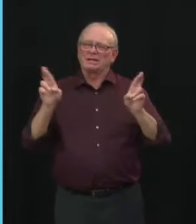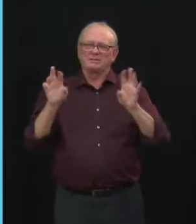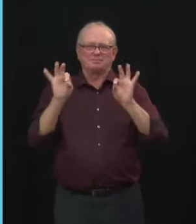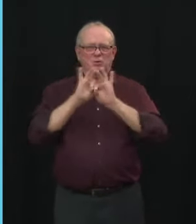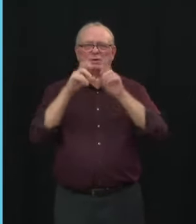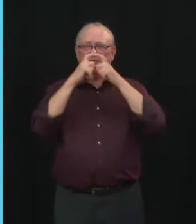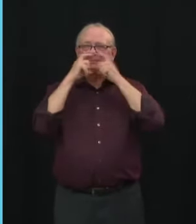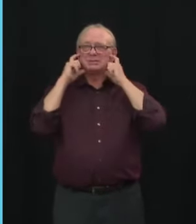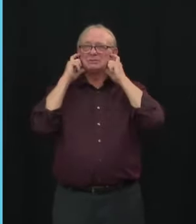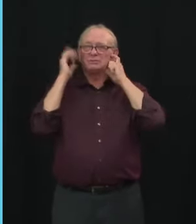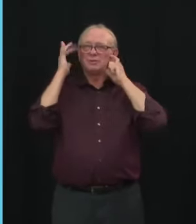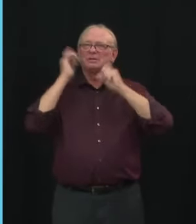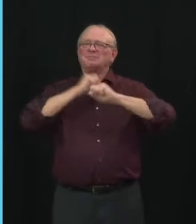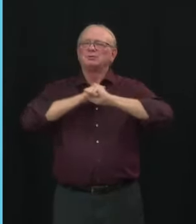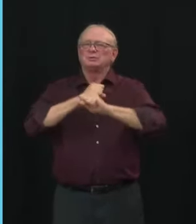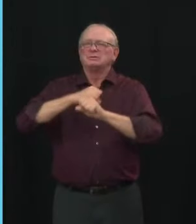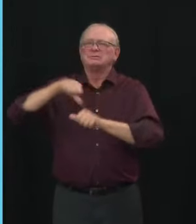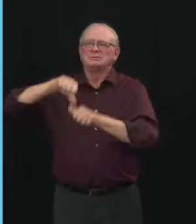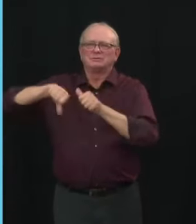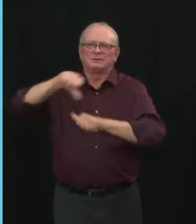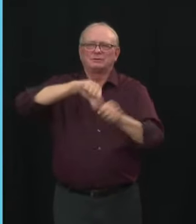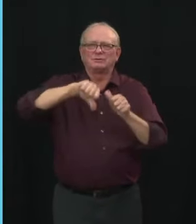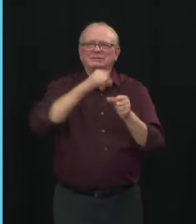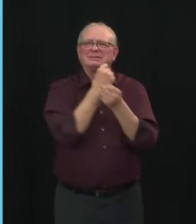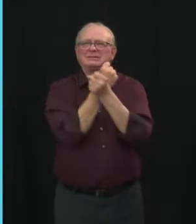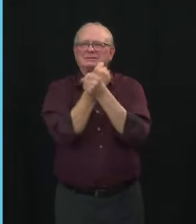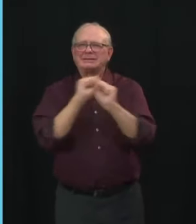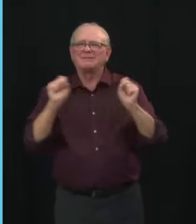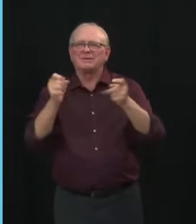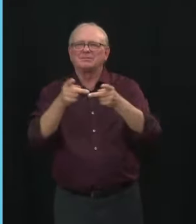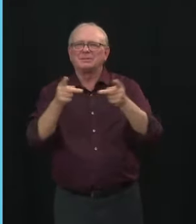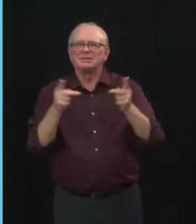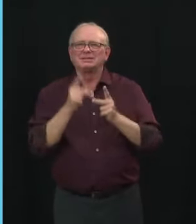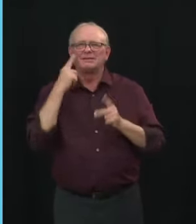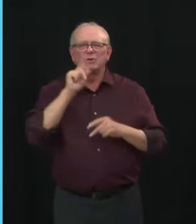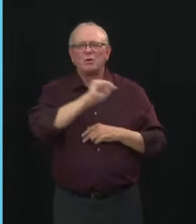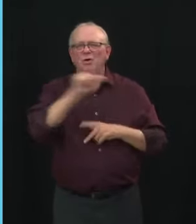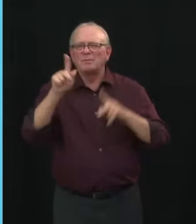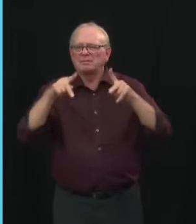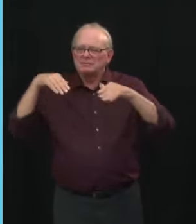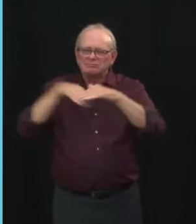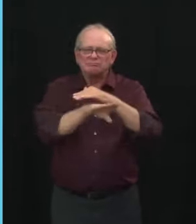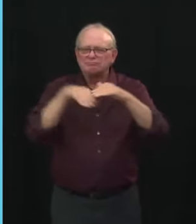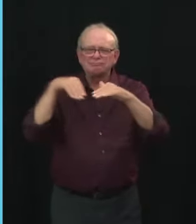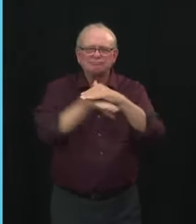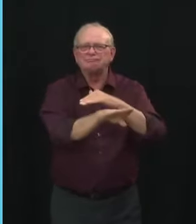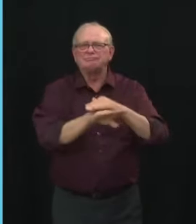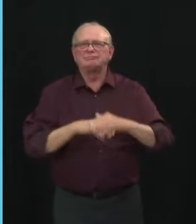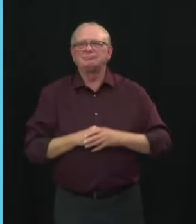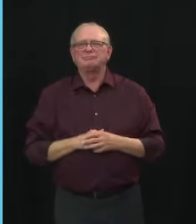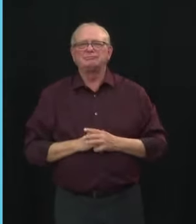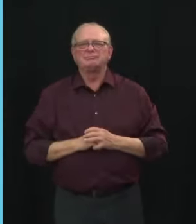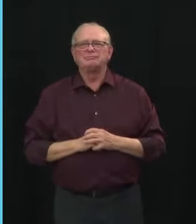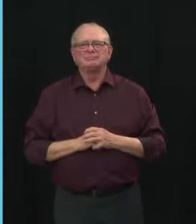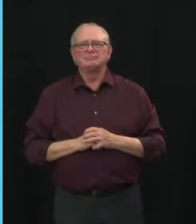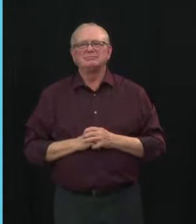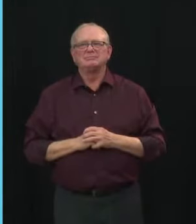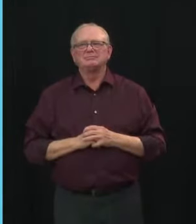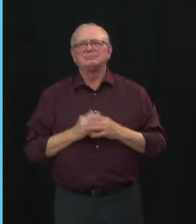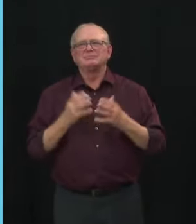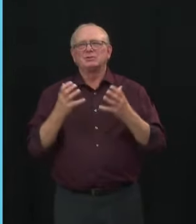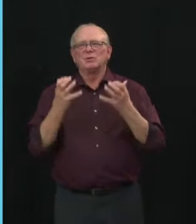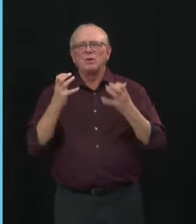healthcare settings safe spaces for everyone. This transition period is allowing space for all of us to